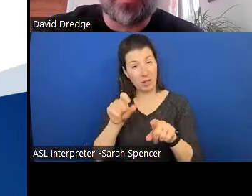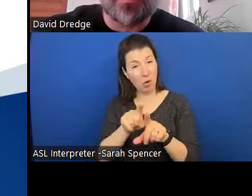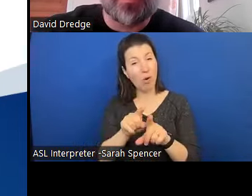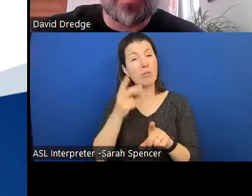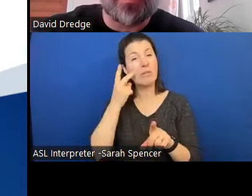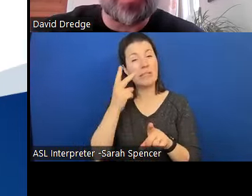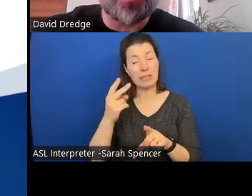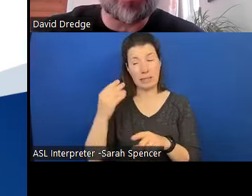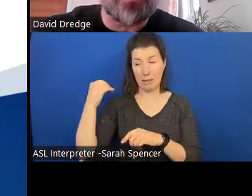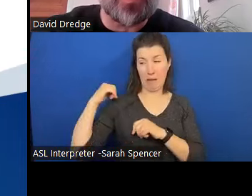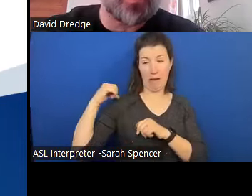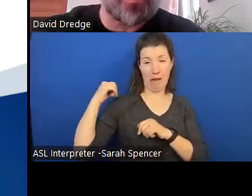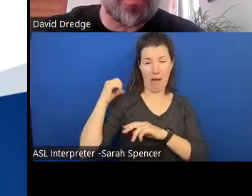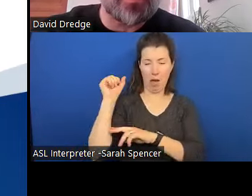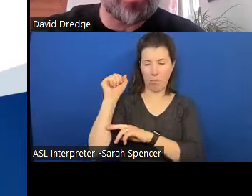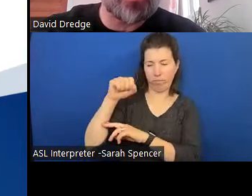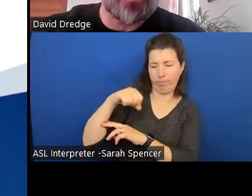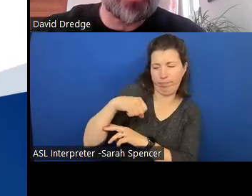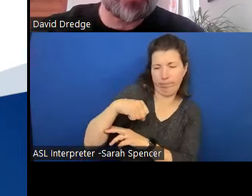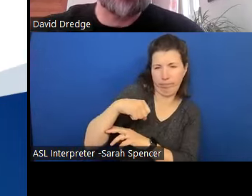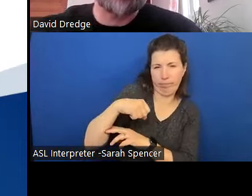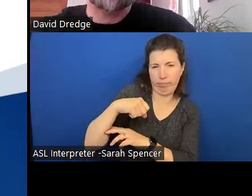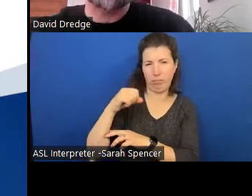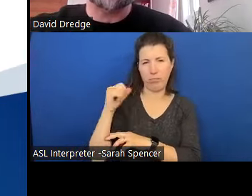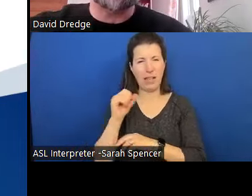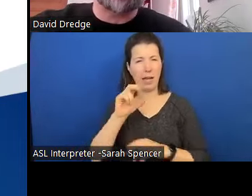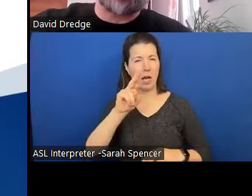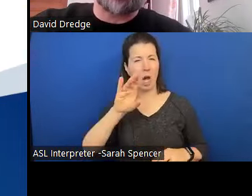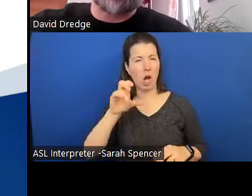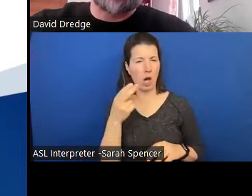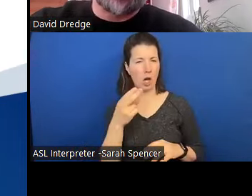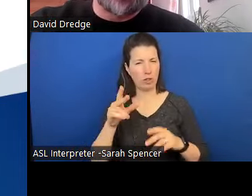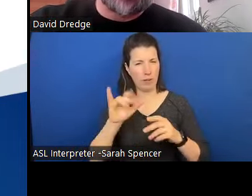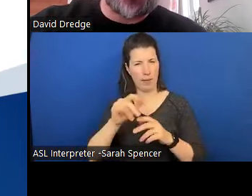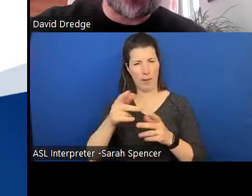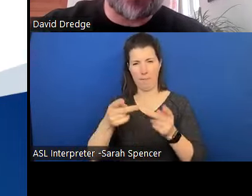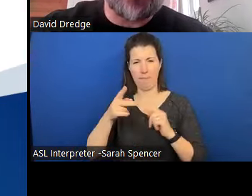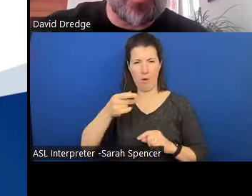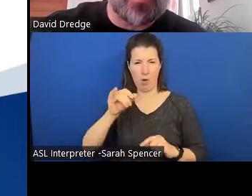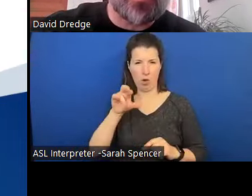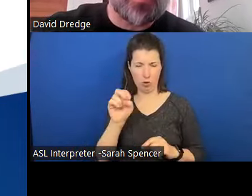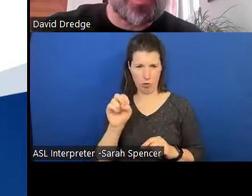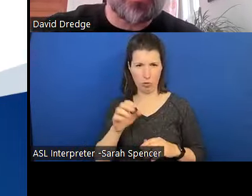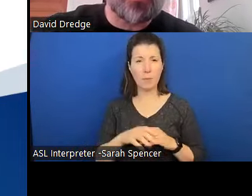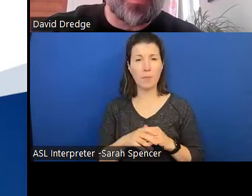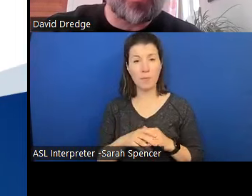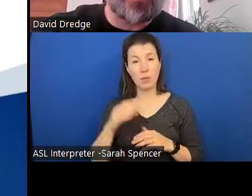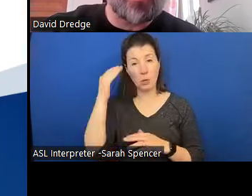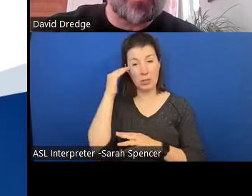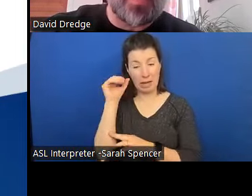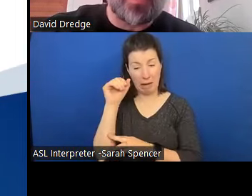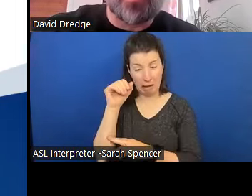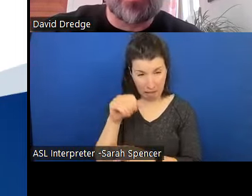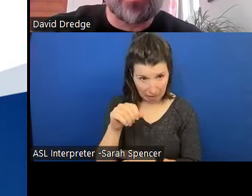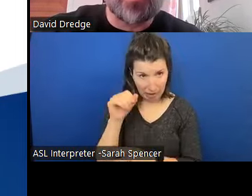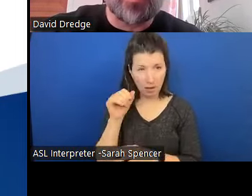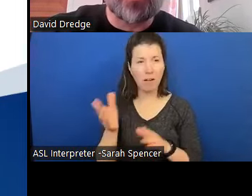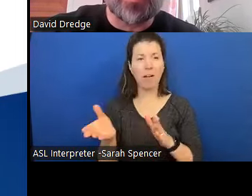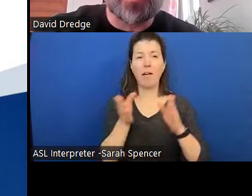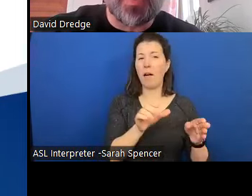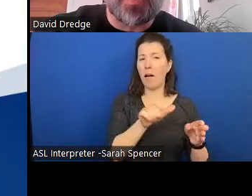posture. This is sort of like a descriptive thing. So head leaning forward a little bit, there's roundness of the back,